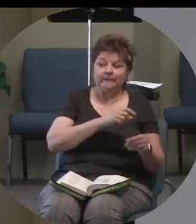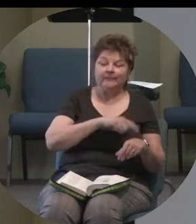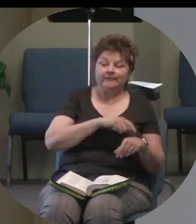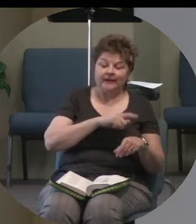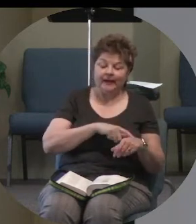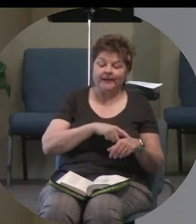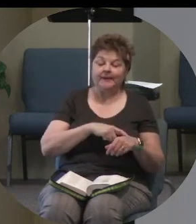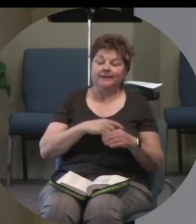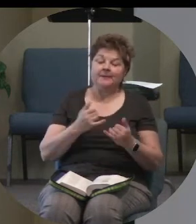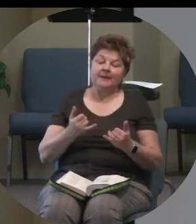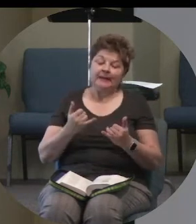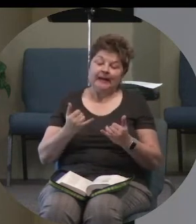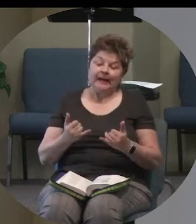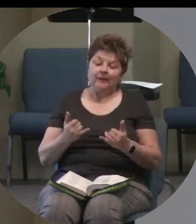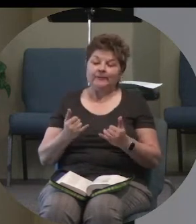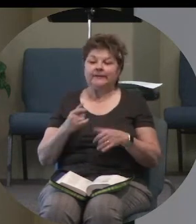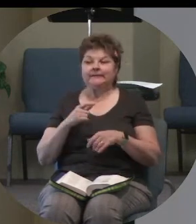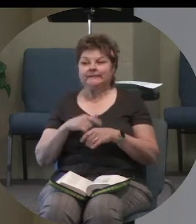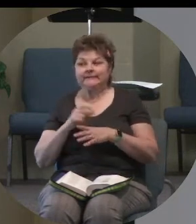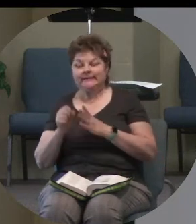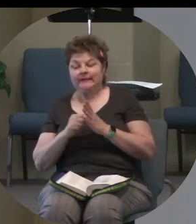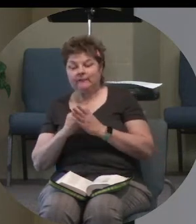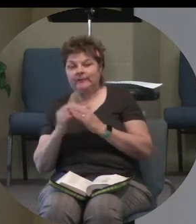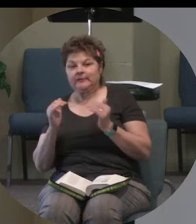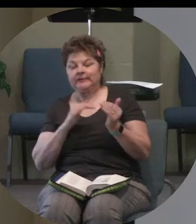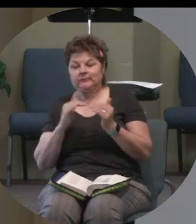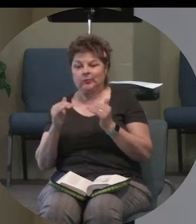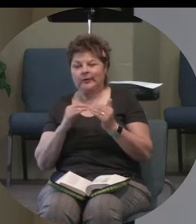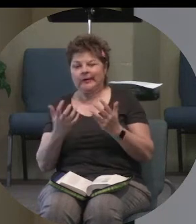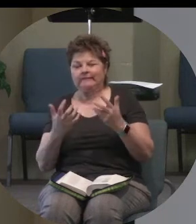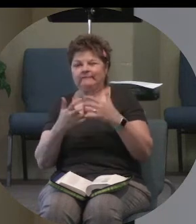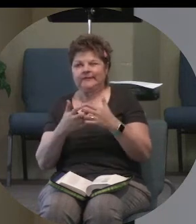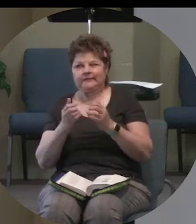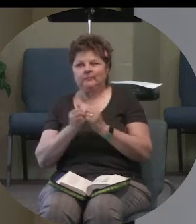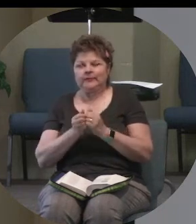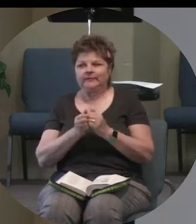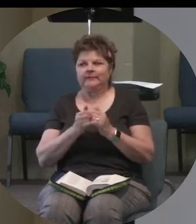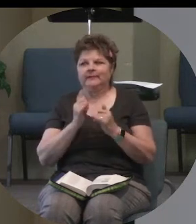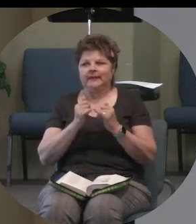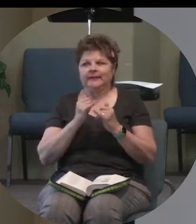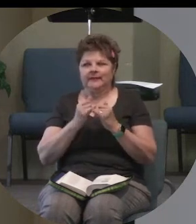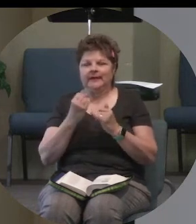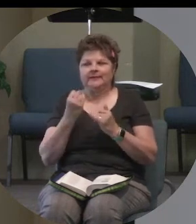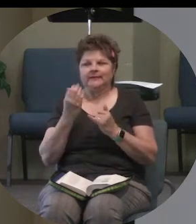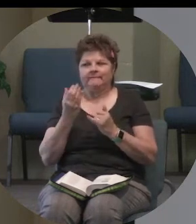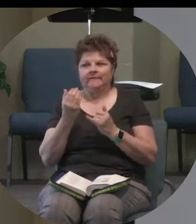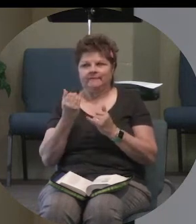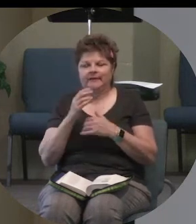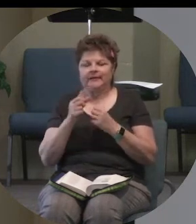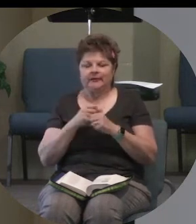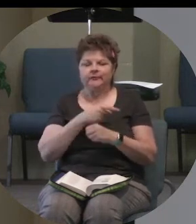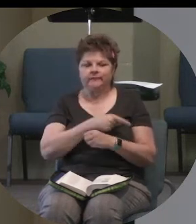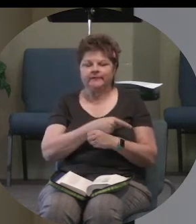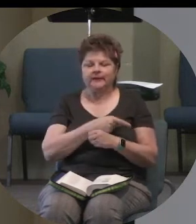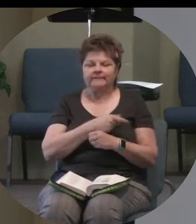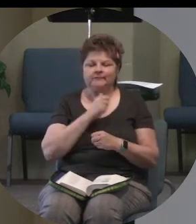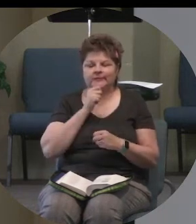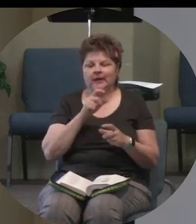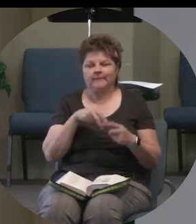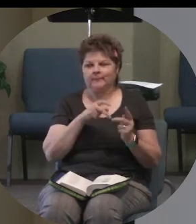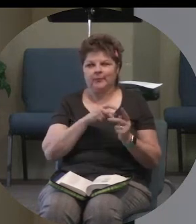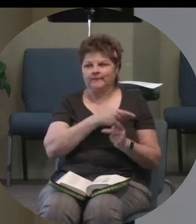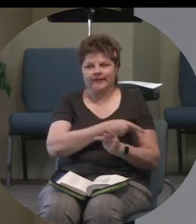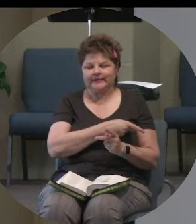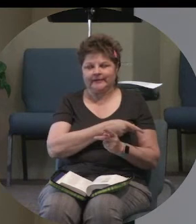this war fits after that sickness within his last 15 years of his life. He wasn't perfect, nor was